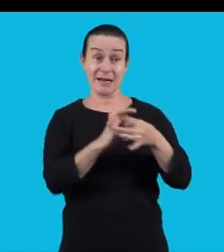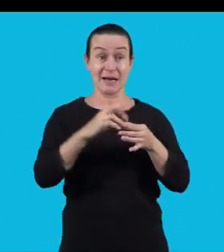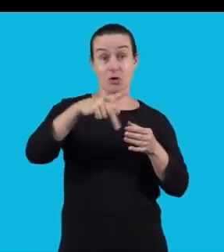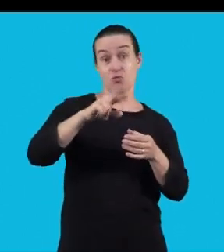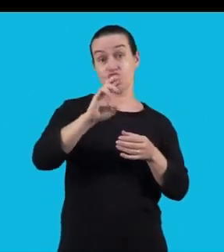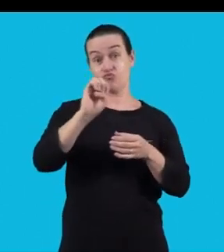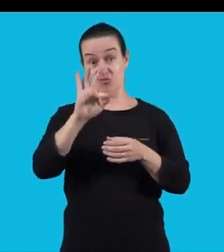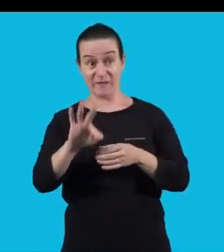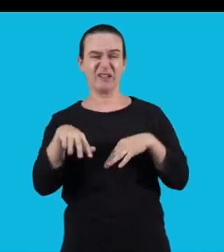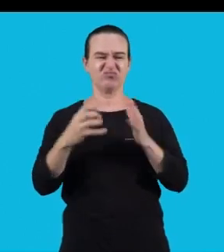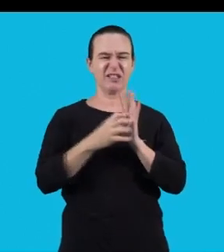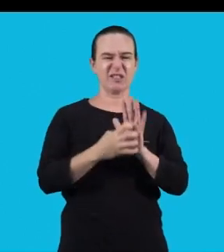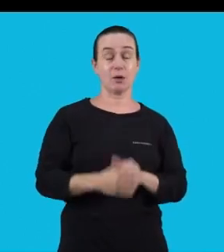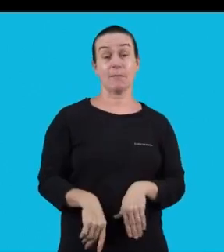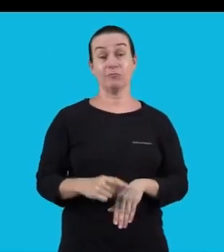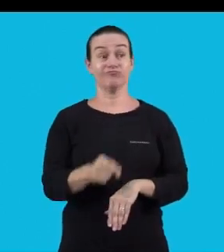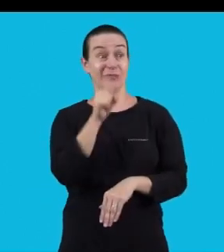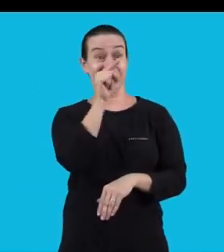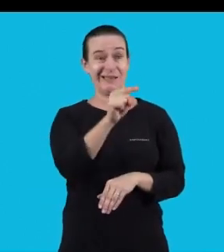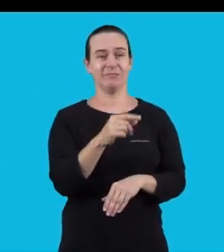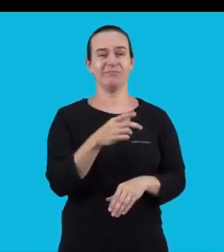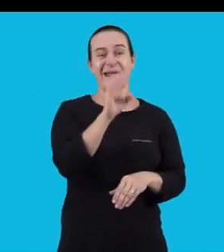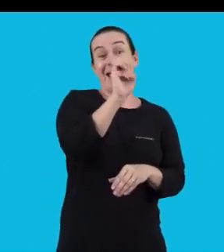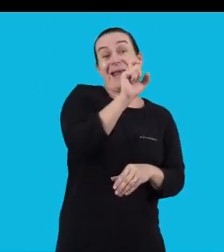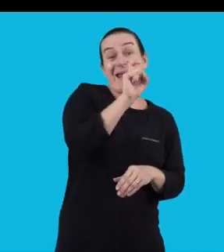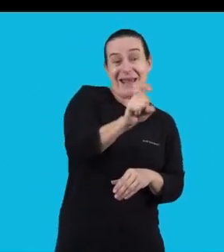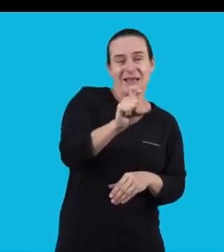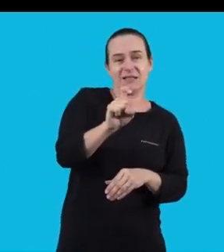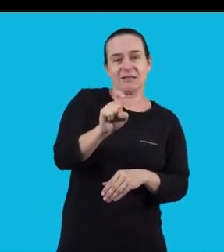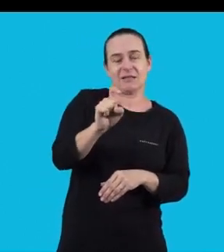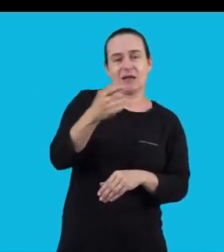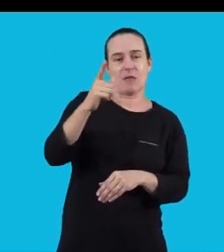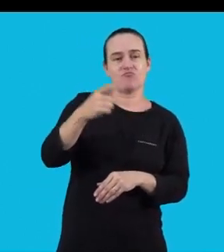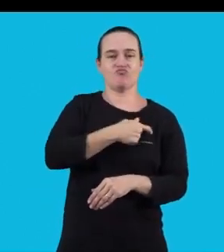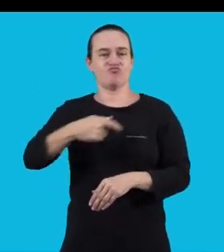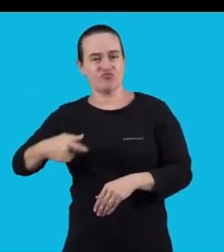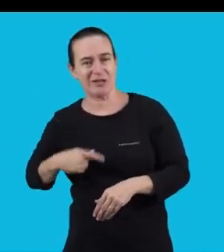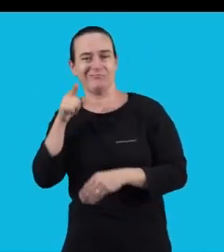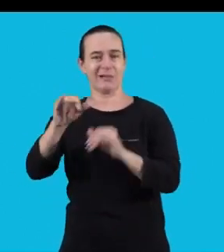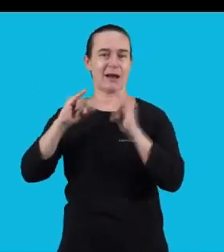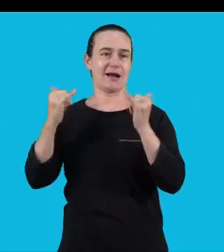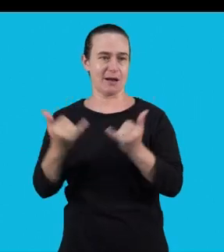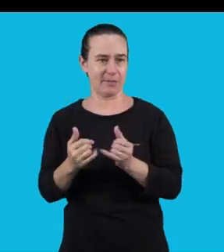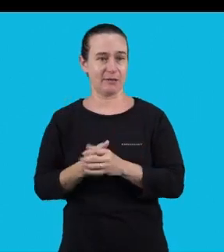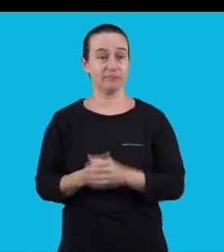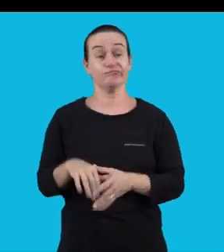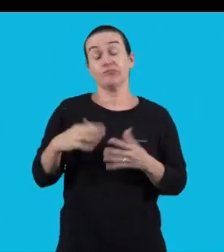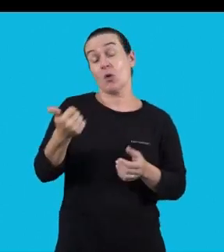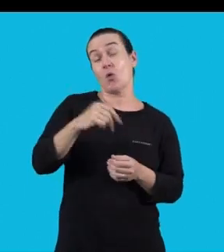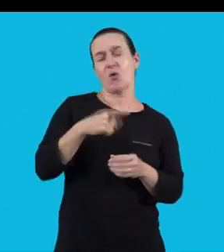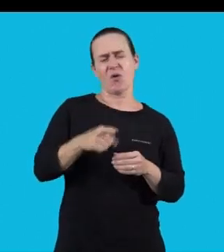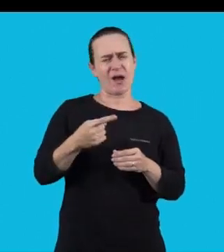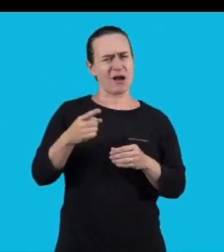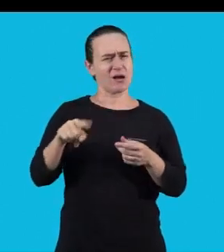example, he is an ex-president of the company. We use hyphens to write compound numbers